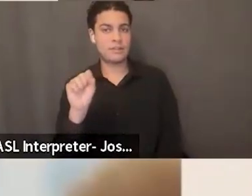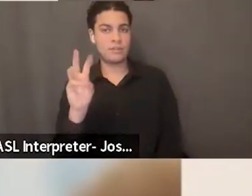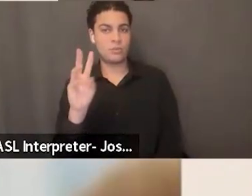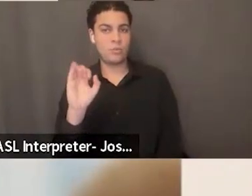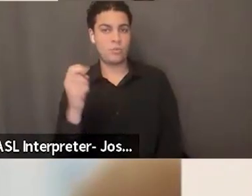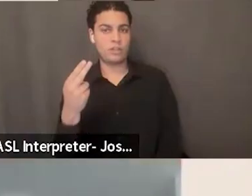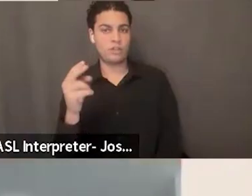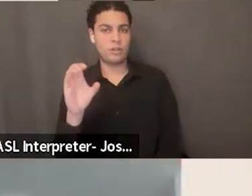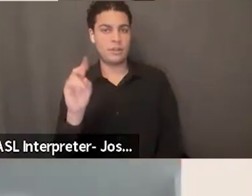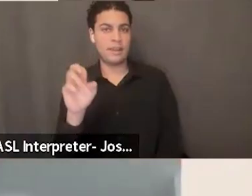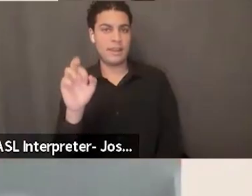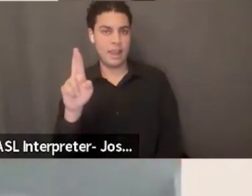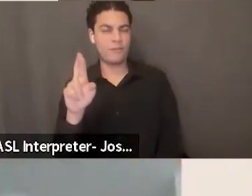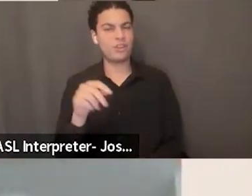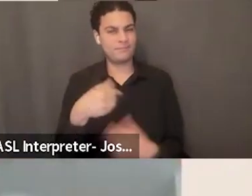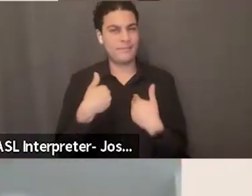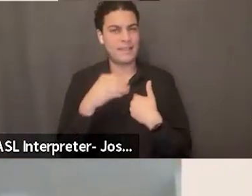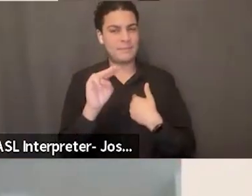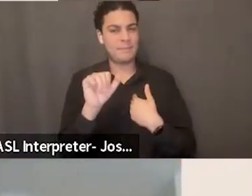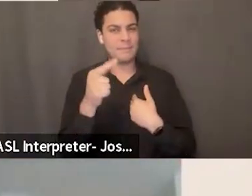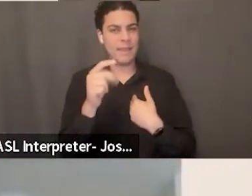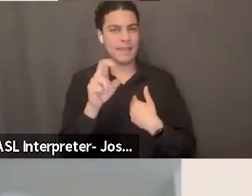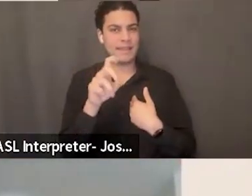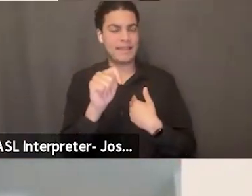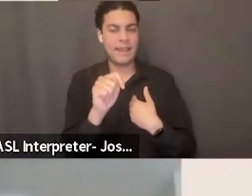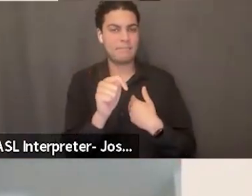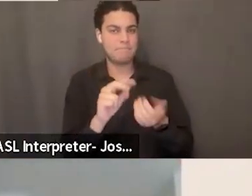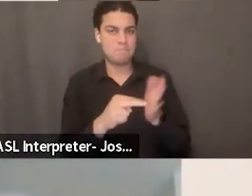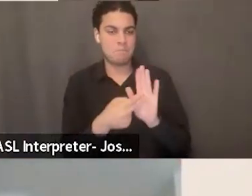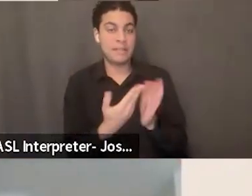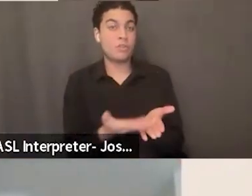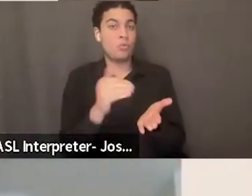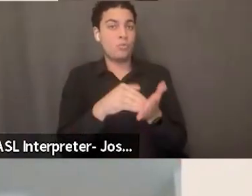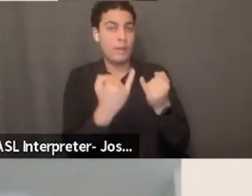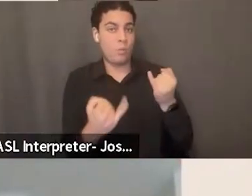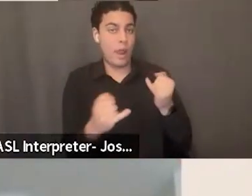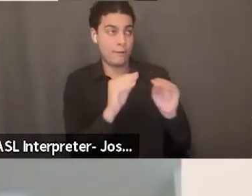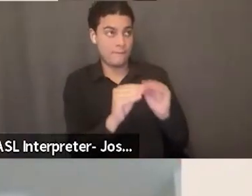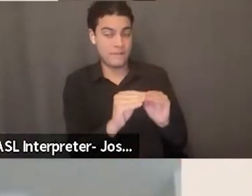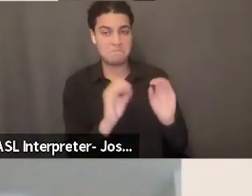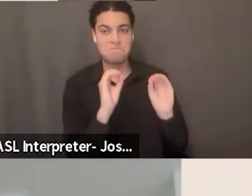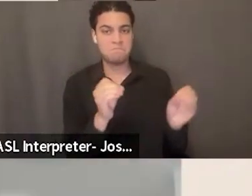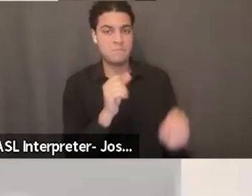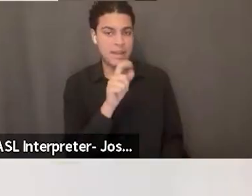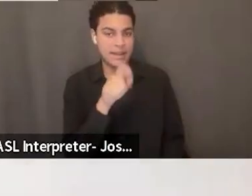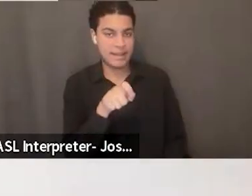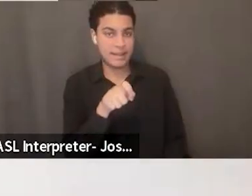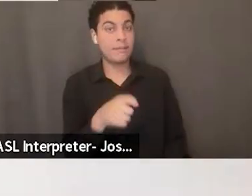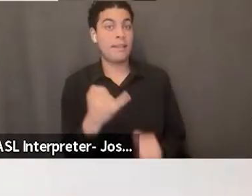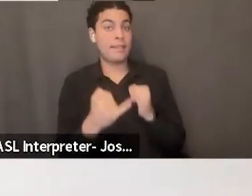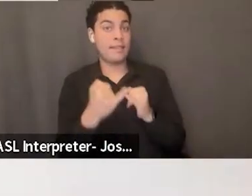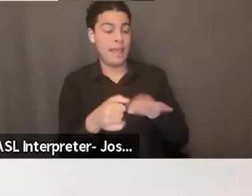point and click. Infrared eliminates the need for any app or smartphone or Wi-Fi. With